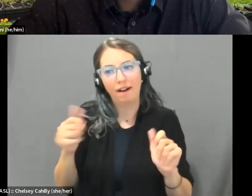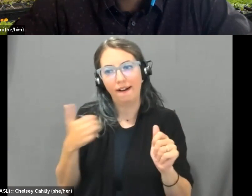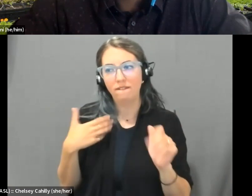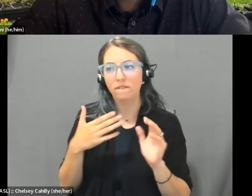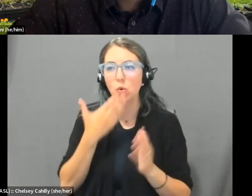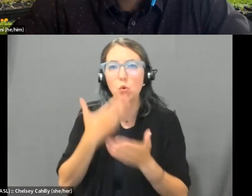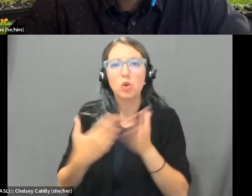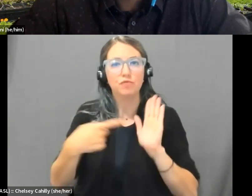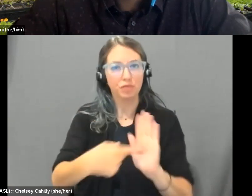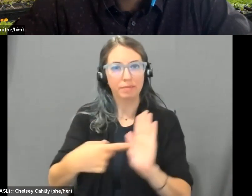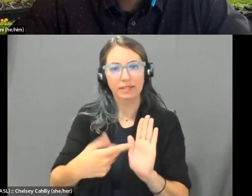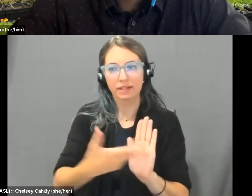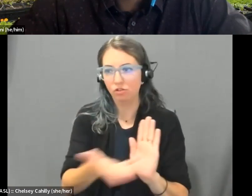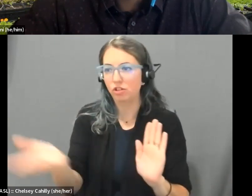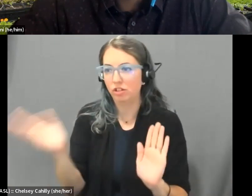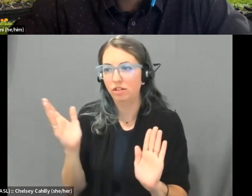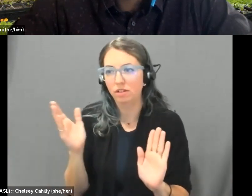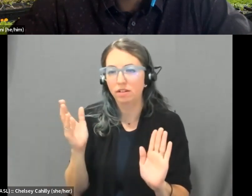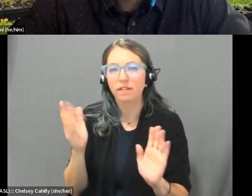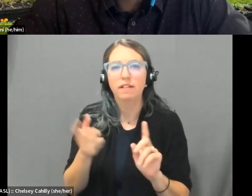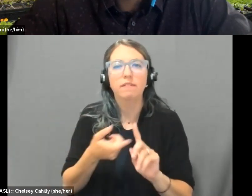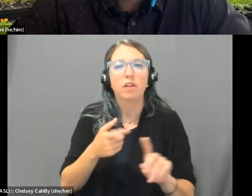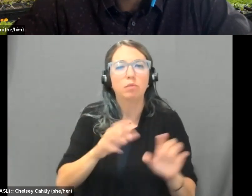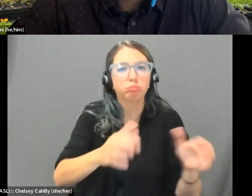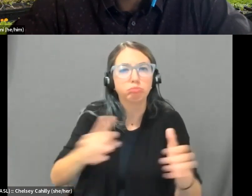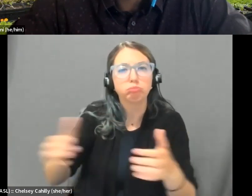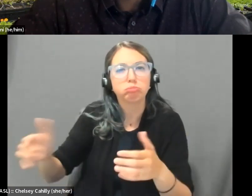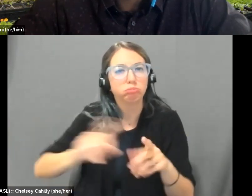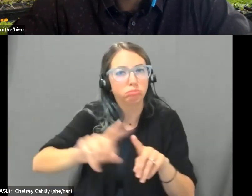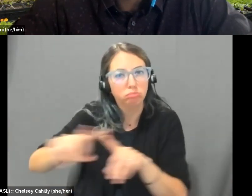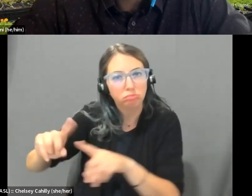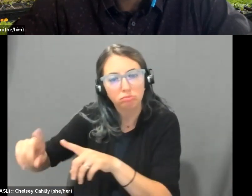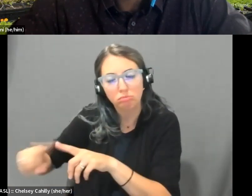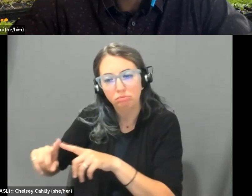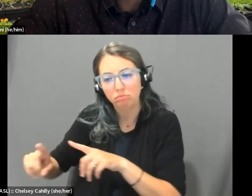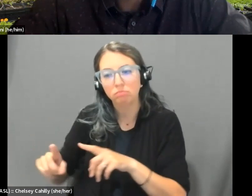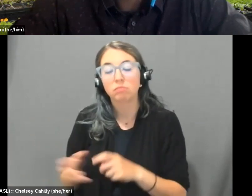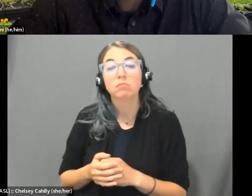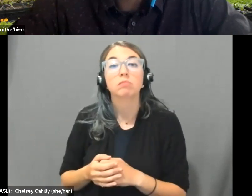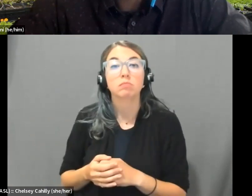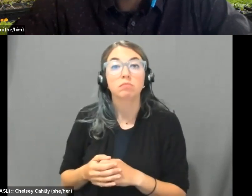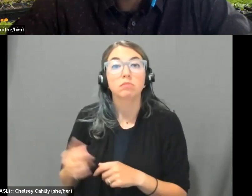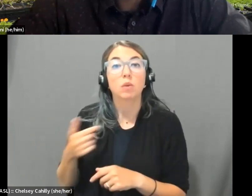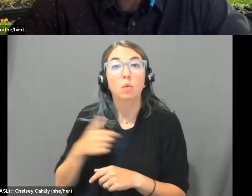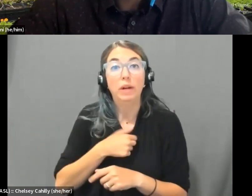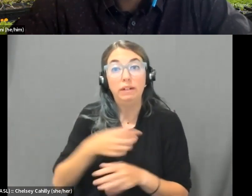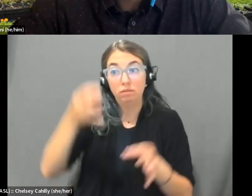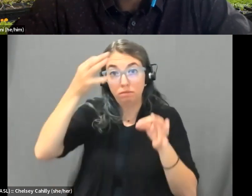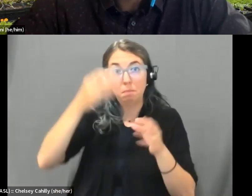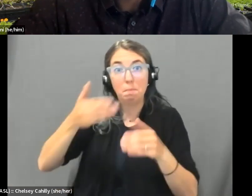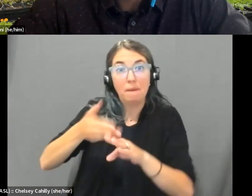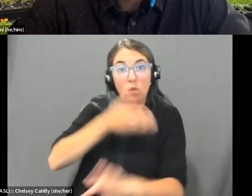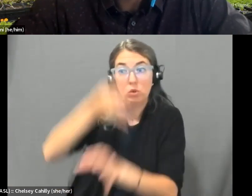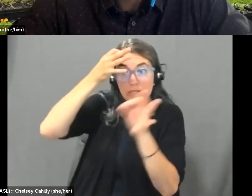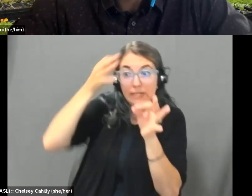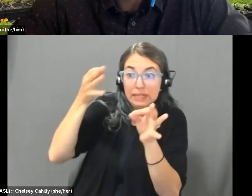enough groups of people in all of the work groups, so that as we're making decisions, we have touch points, and we're making, we're checking